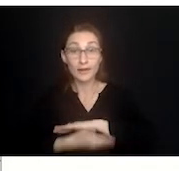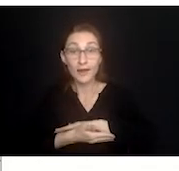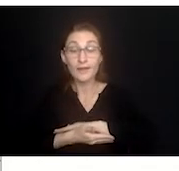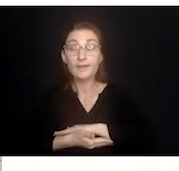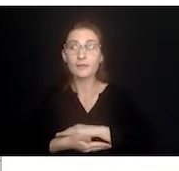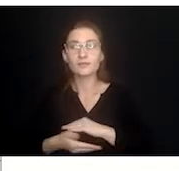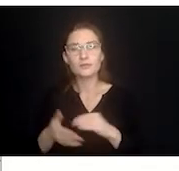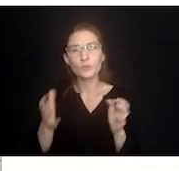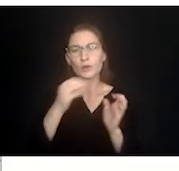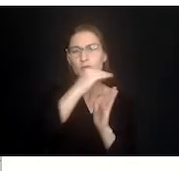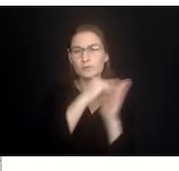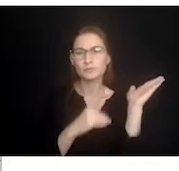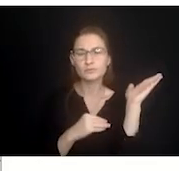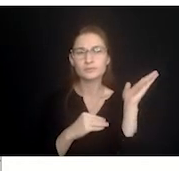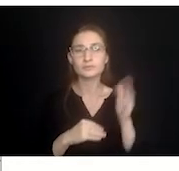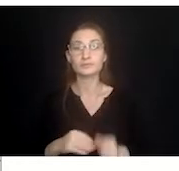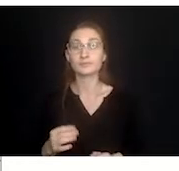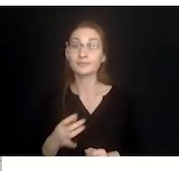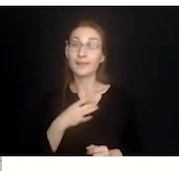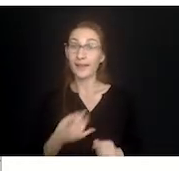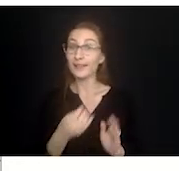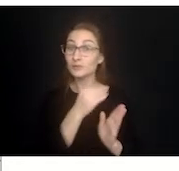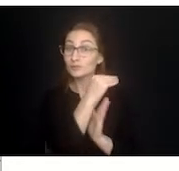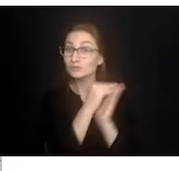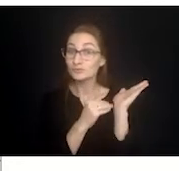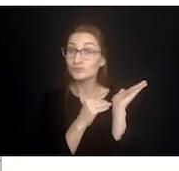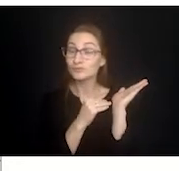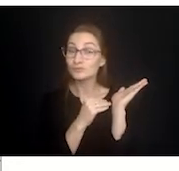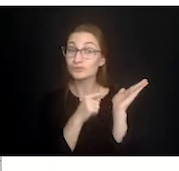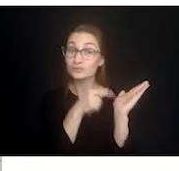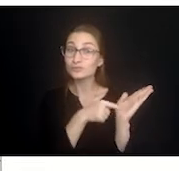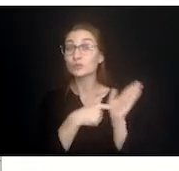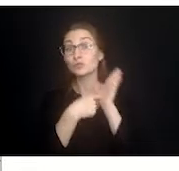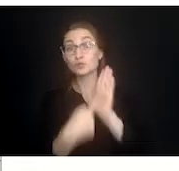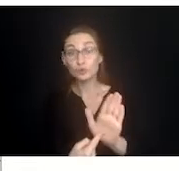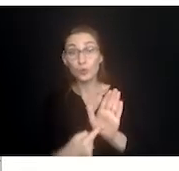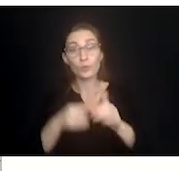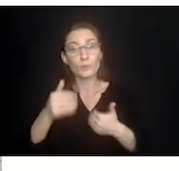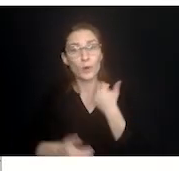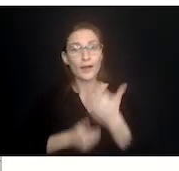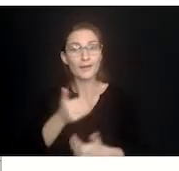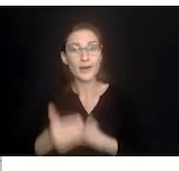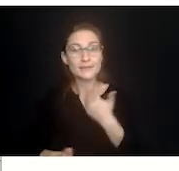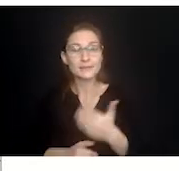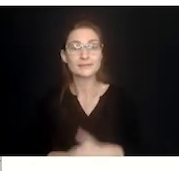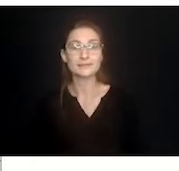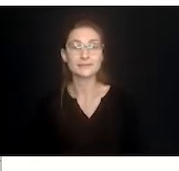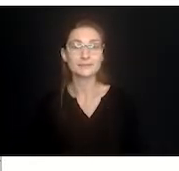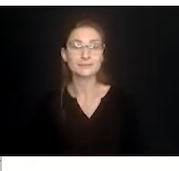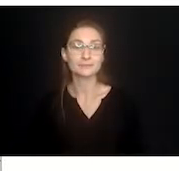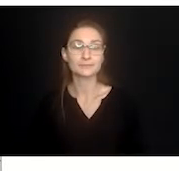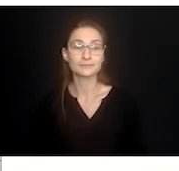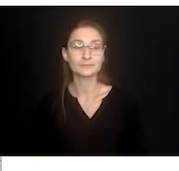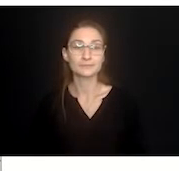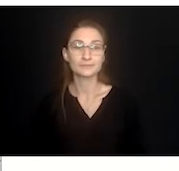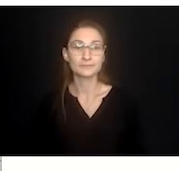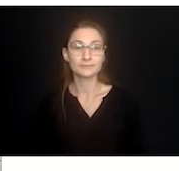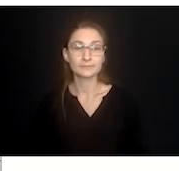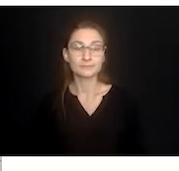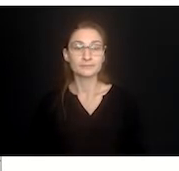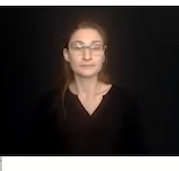decreased dramatically. But this back page, I kind of don't want to change at all because I like keeping track of his and capturing the progress he's